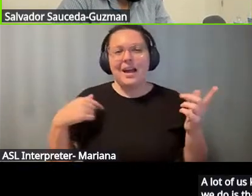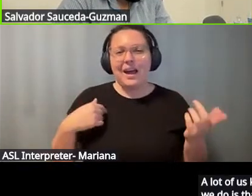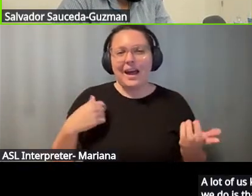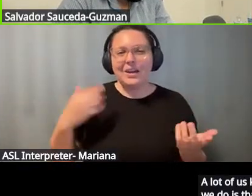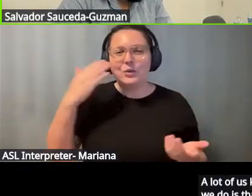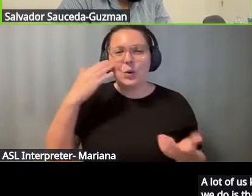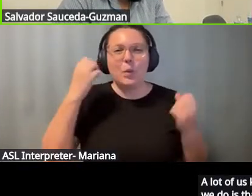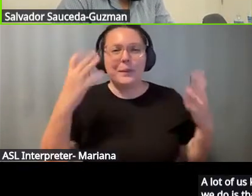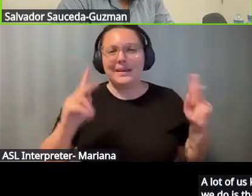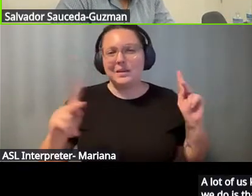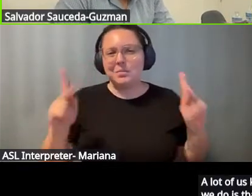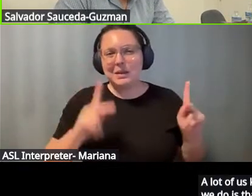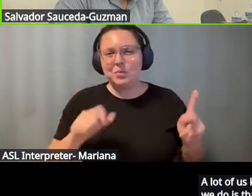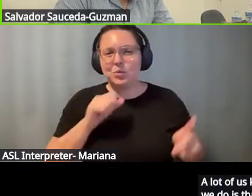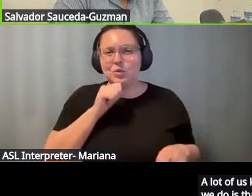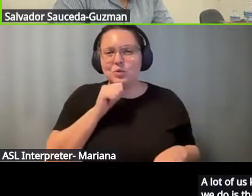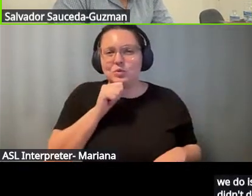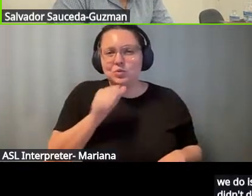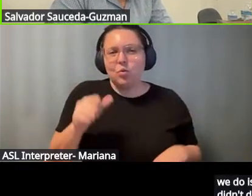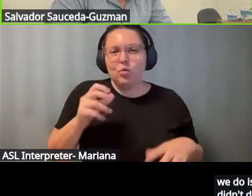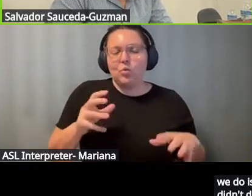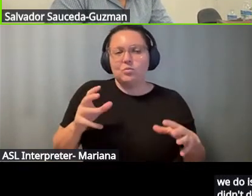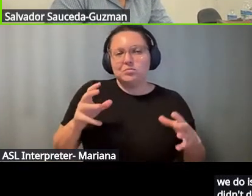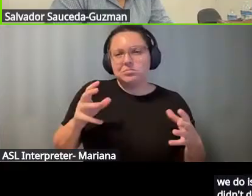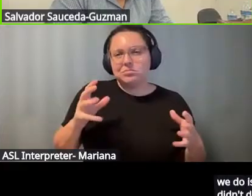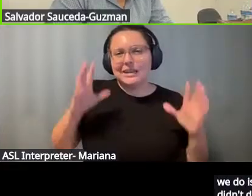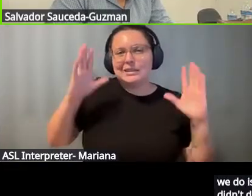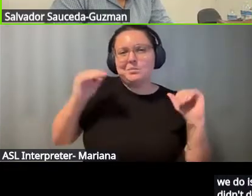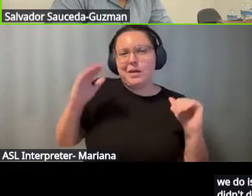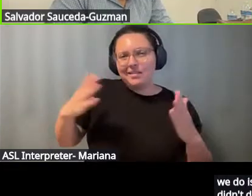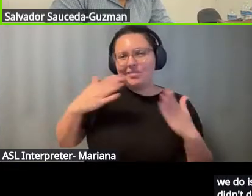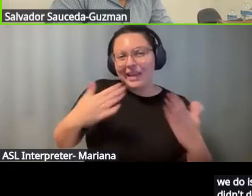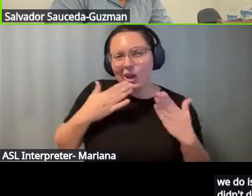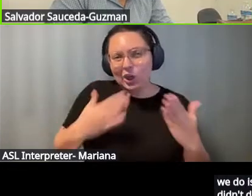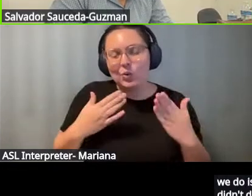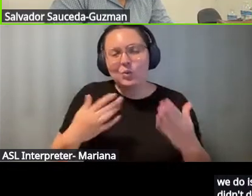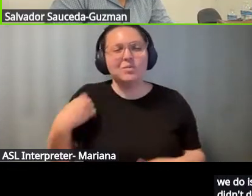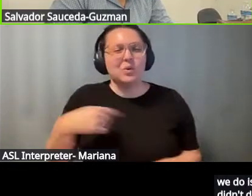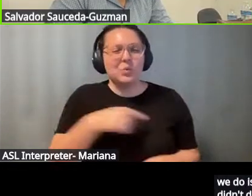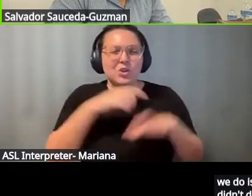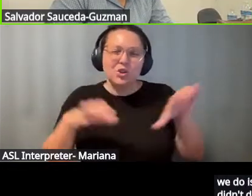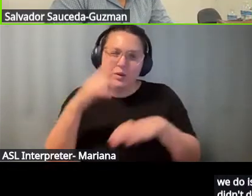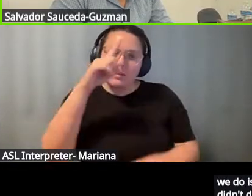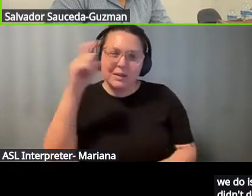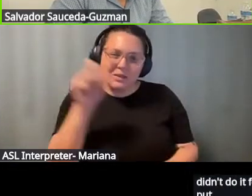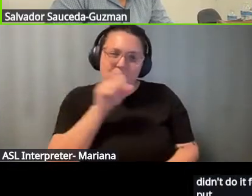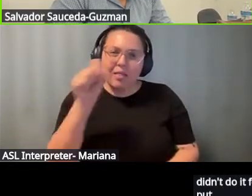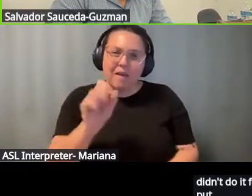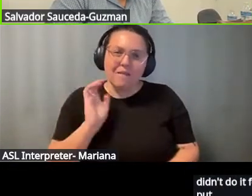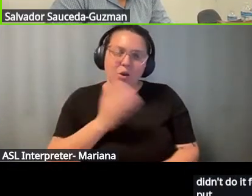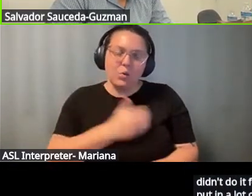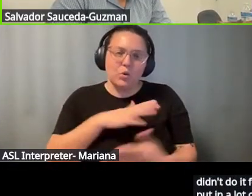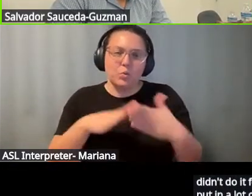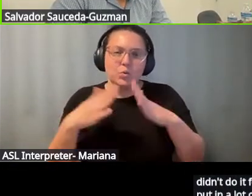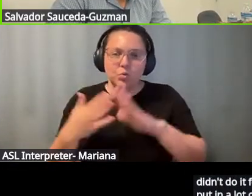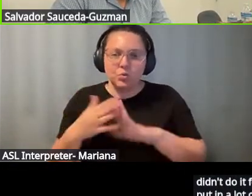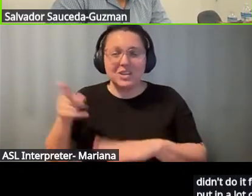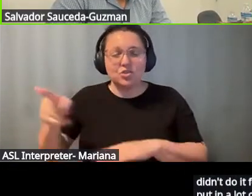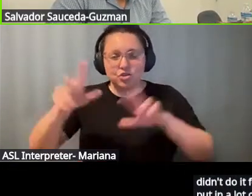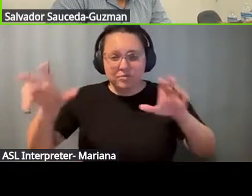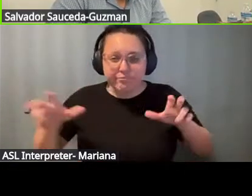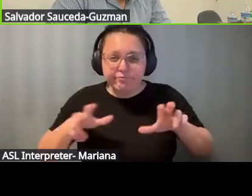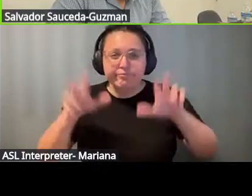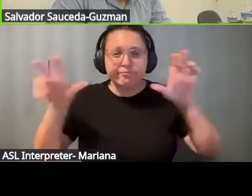sure Ms. Chappelle didn't do it for a thank you. We do it because we love our communities, and she put in a lot of work. And this